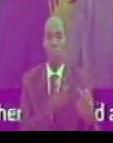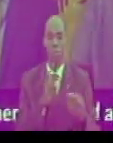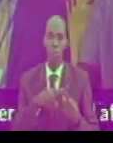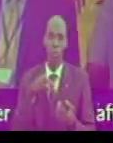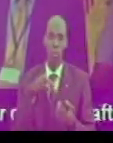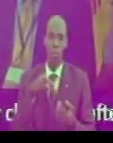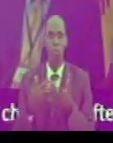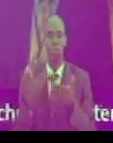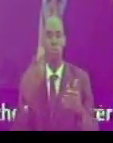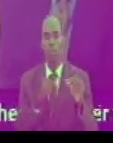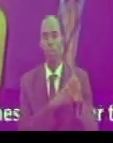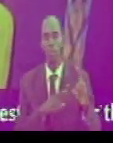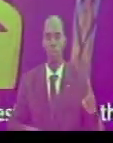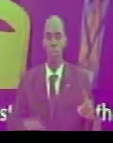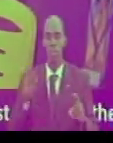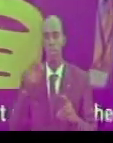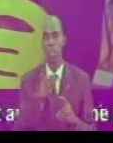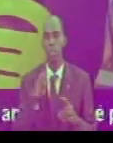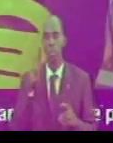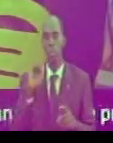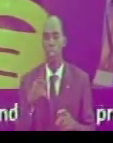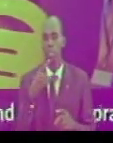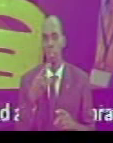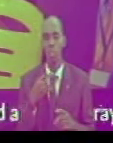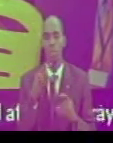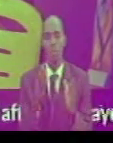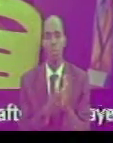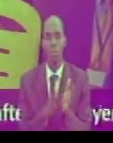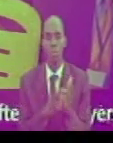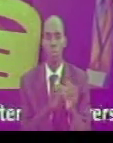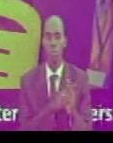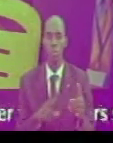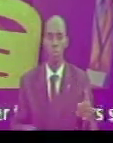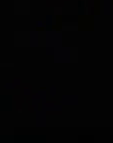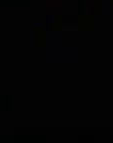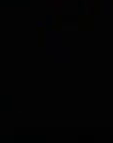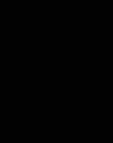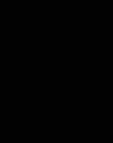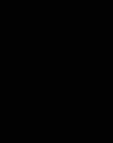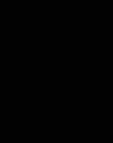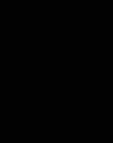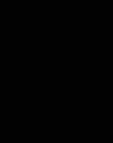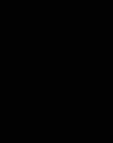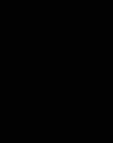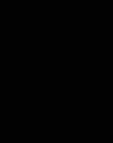Facebook page from Akanmu Adewale, who says, he's writing in from